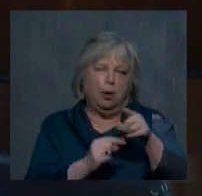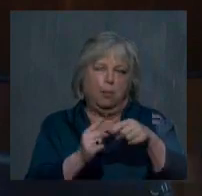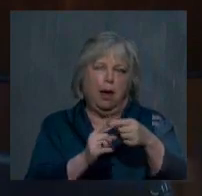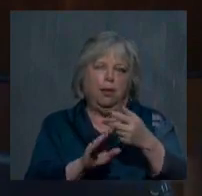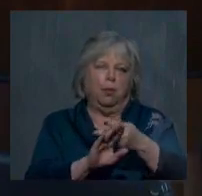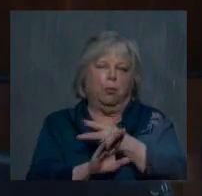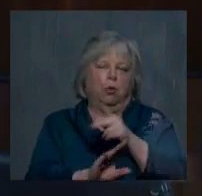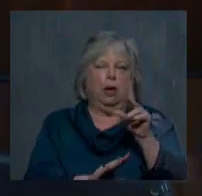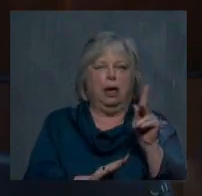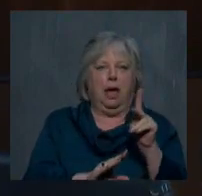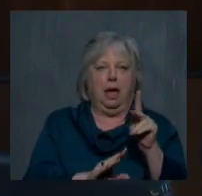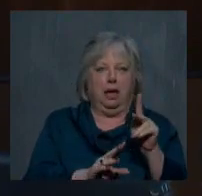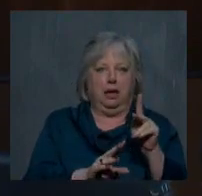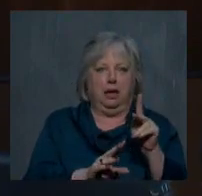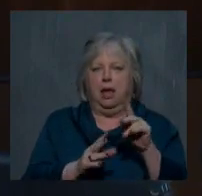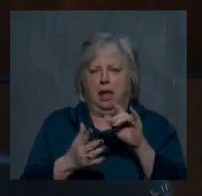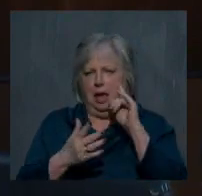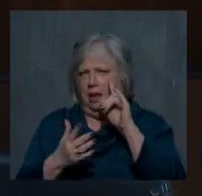the